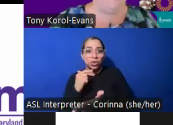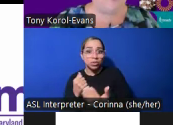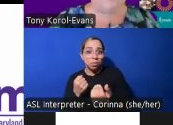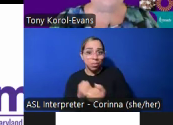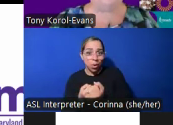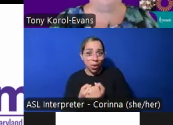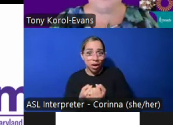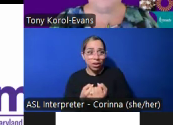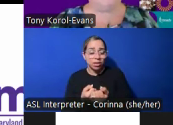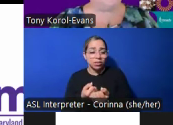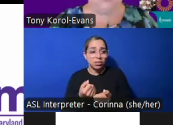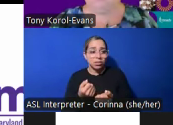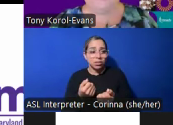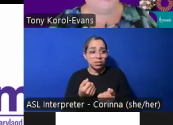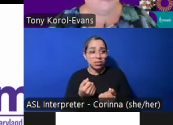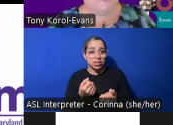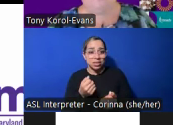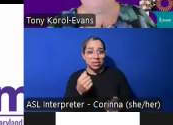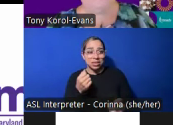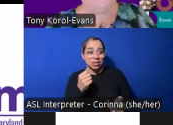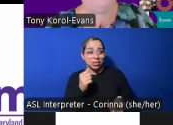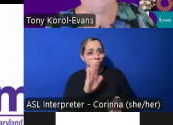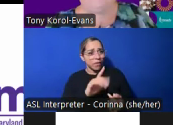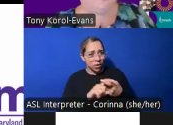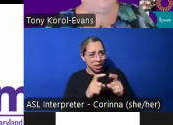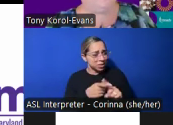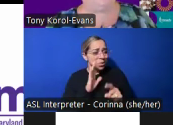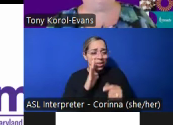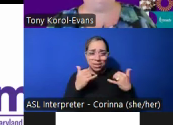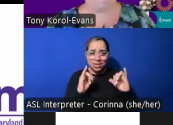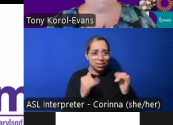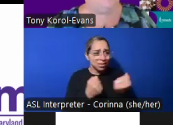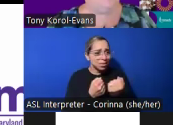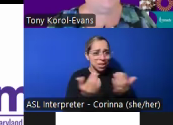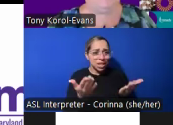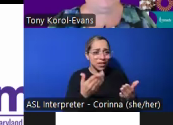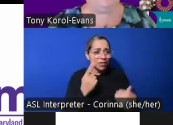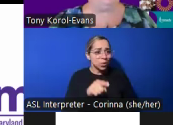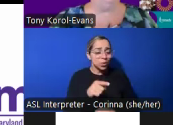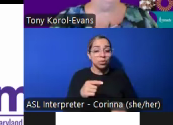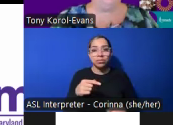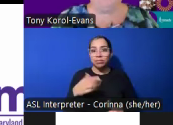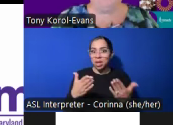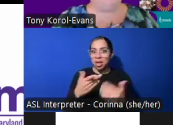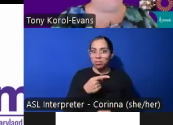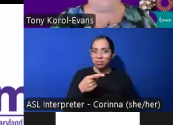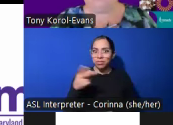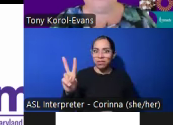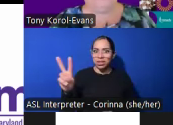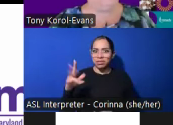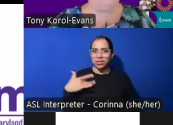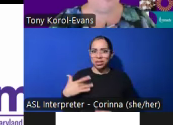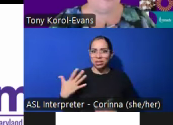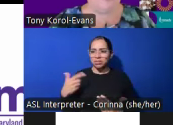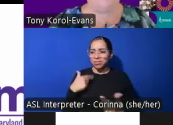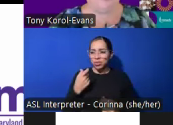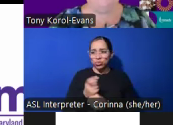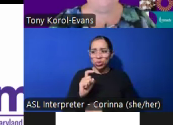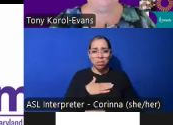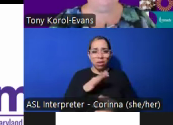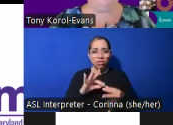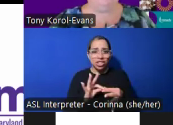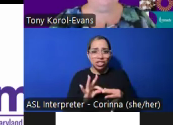their friends might still be there for them, even though they really feel like they've ruined their friendships because the abusive partner wouldn't let them